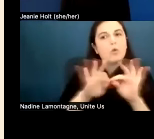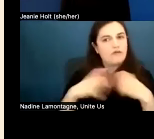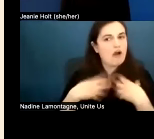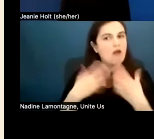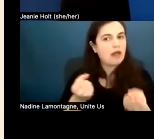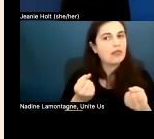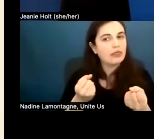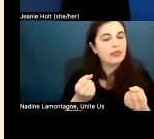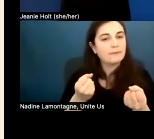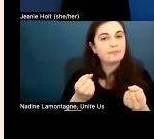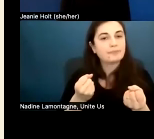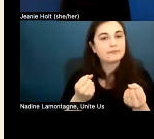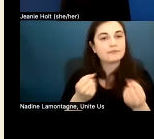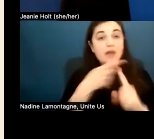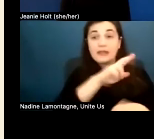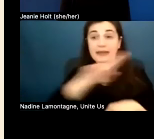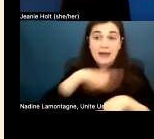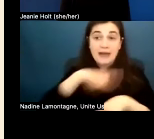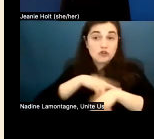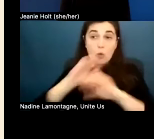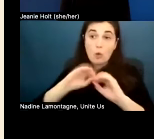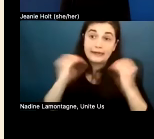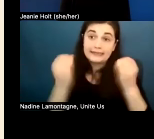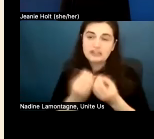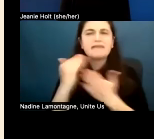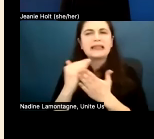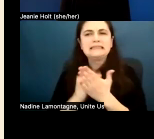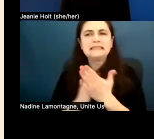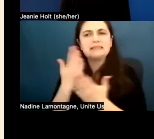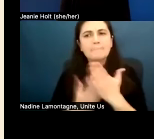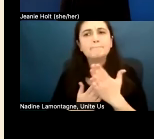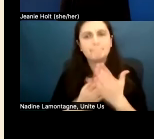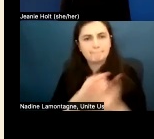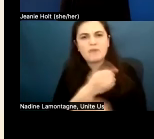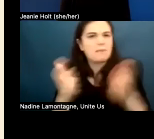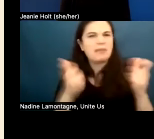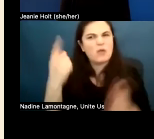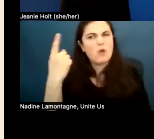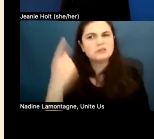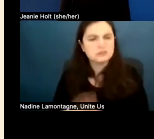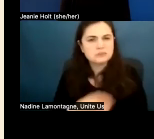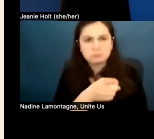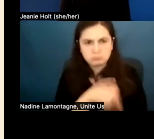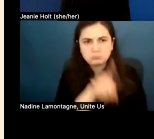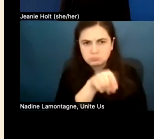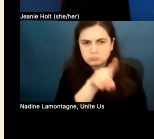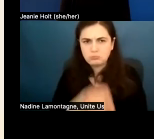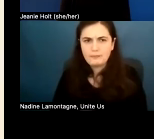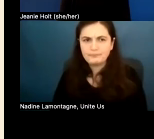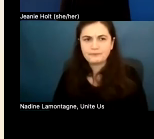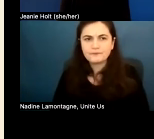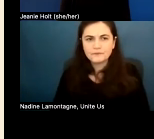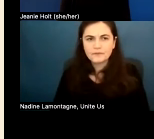When it comes to the national organizations, I've listed some of the bigger national organizations that are out there. The